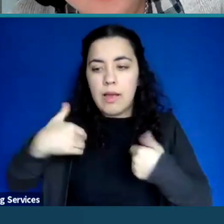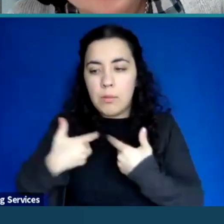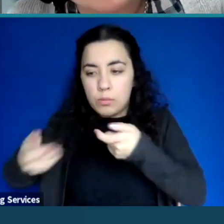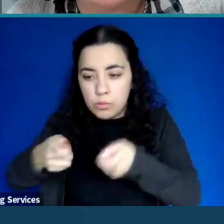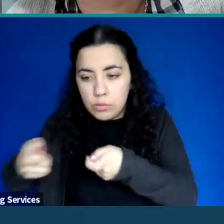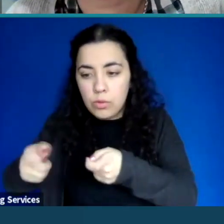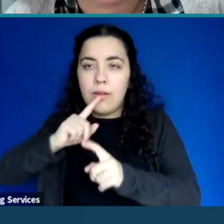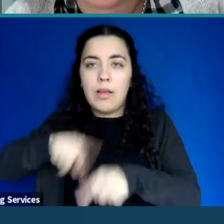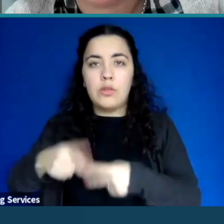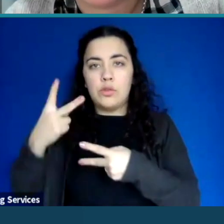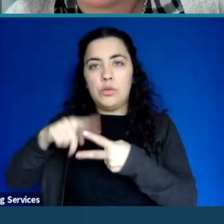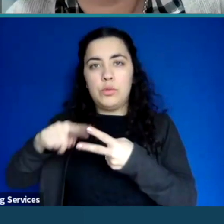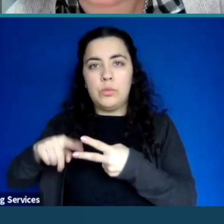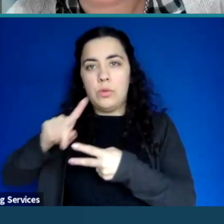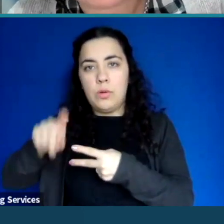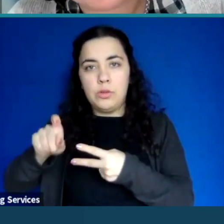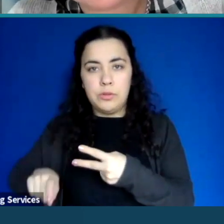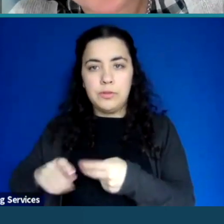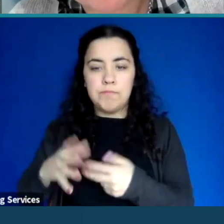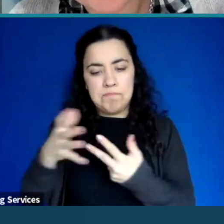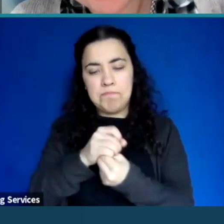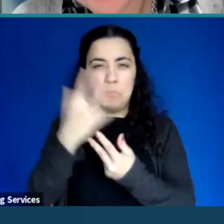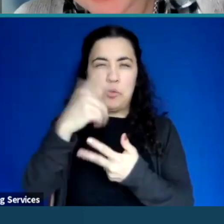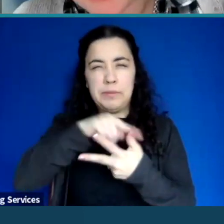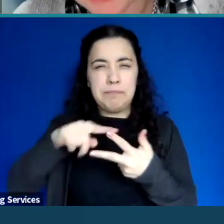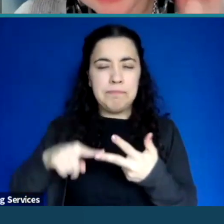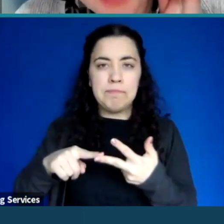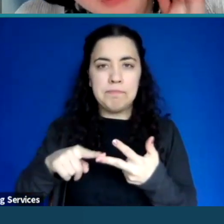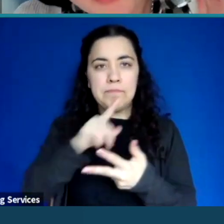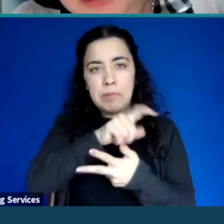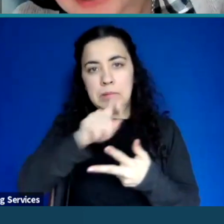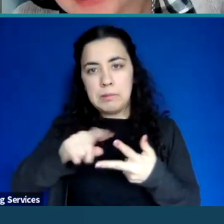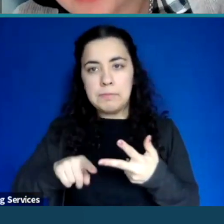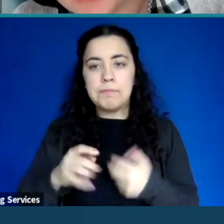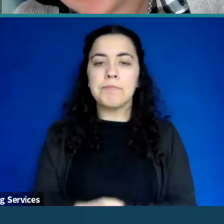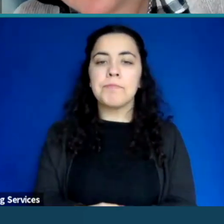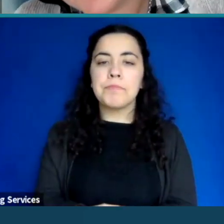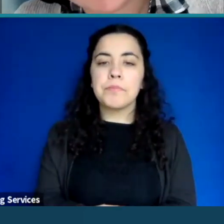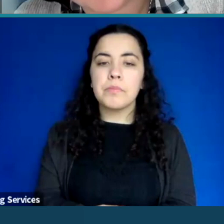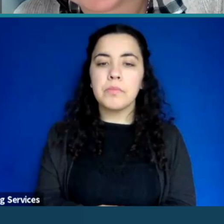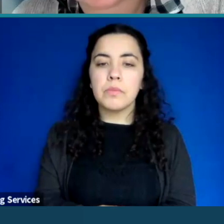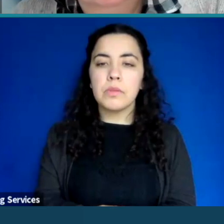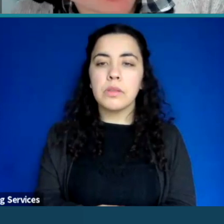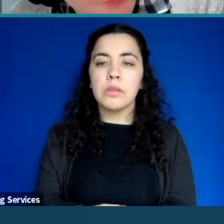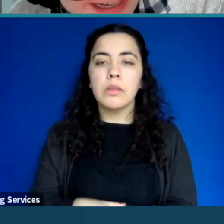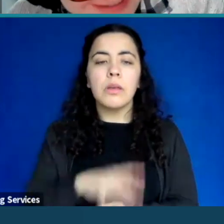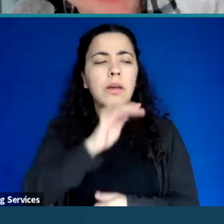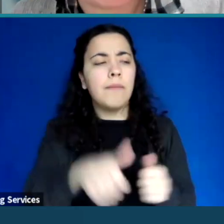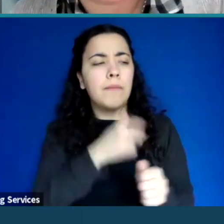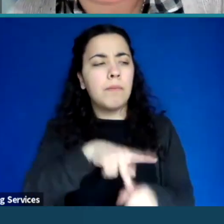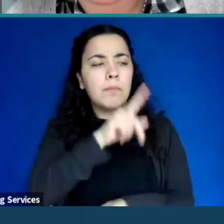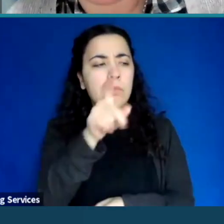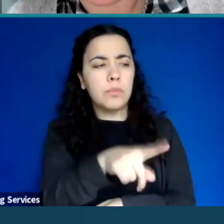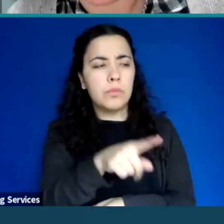able to answer those 2 questions. Okay. Can I ask a follow-up question to that? When you say Absolutely. control of the